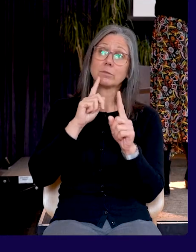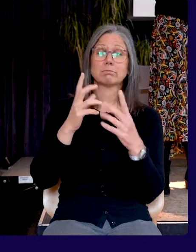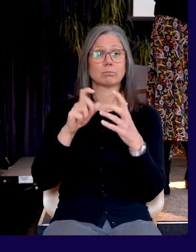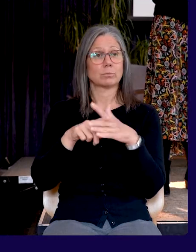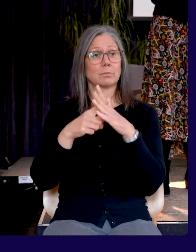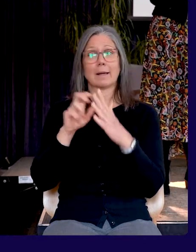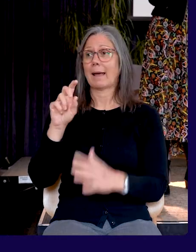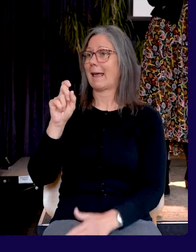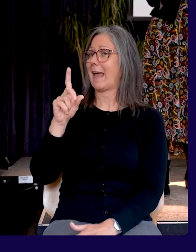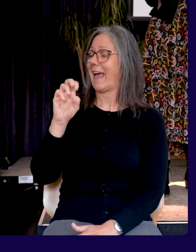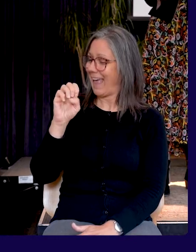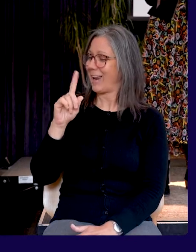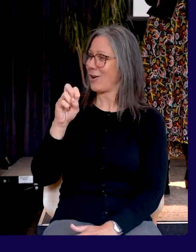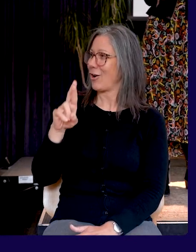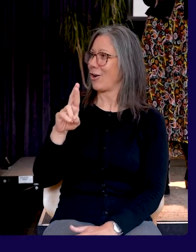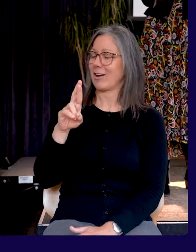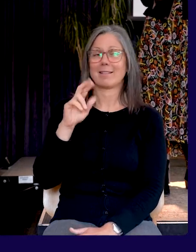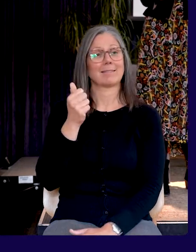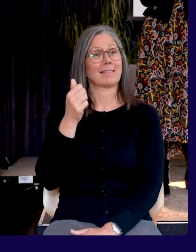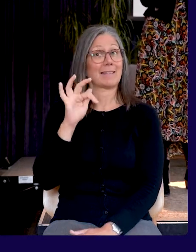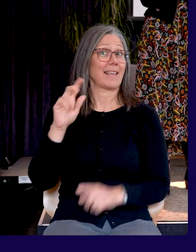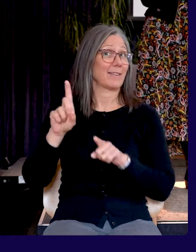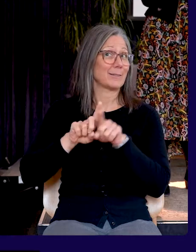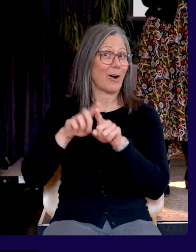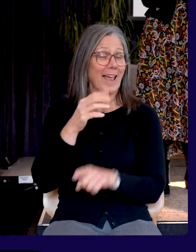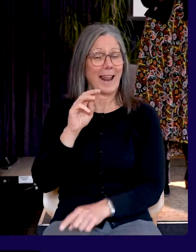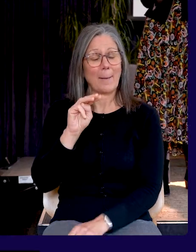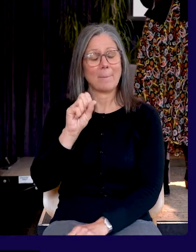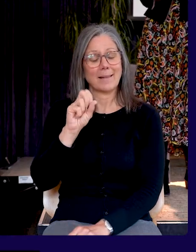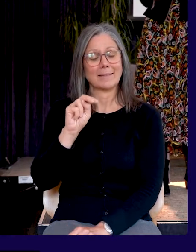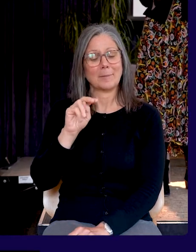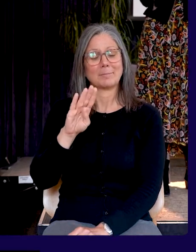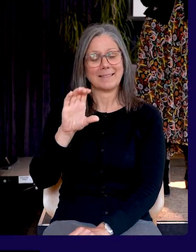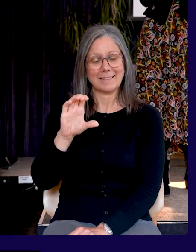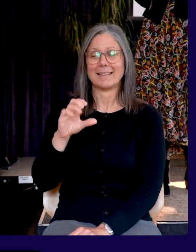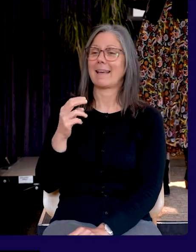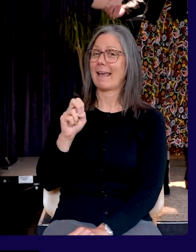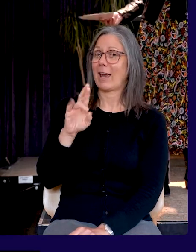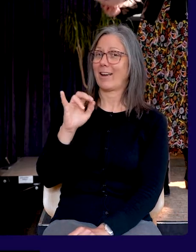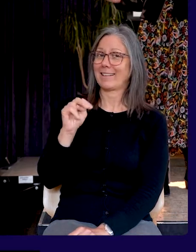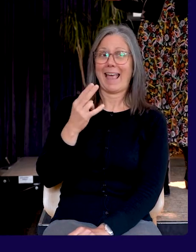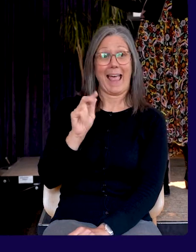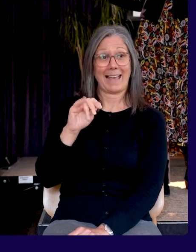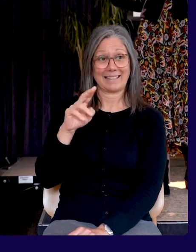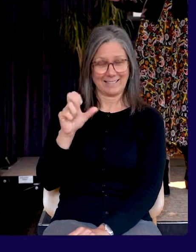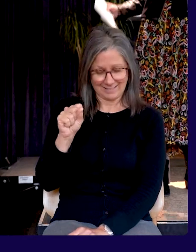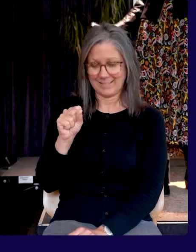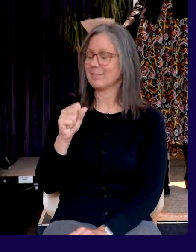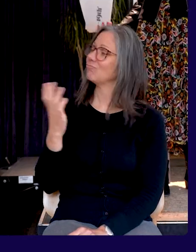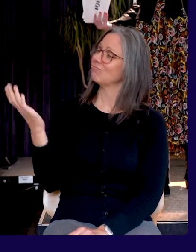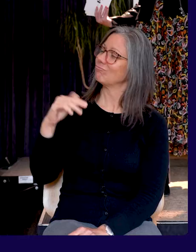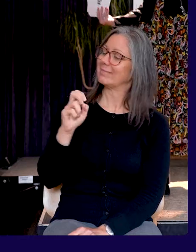our editor-at-large, 19th star and MSNBC star, Erin Haynes, and a very special panel to the stage. Erin, come